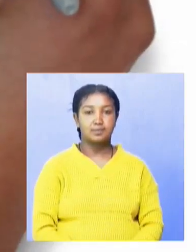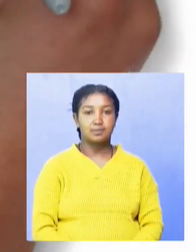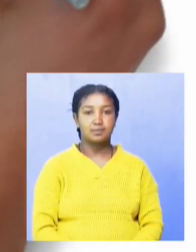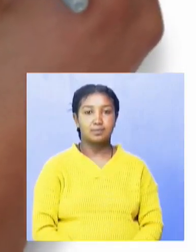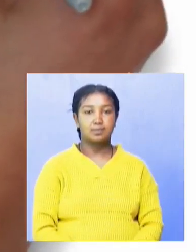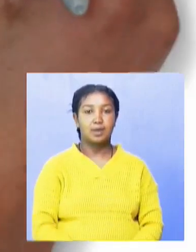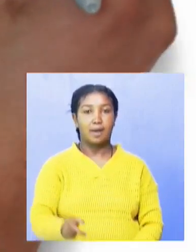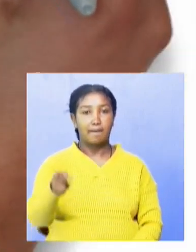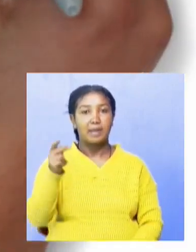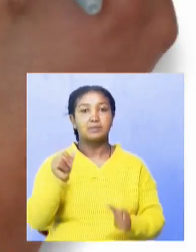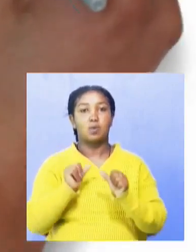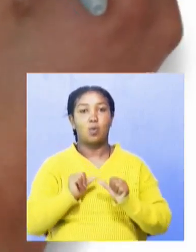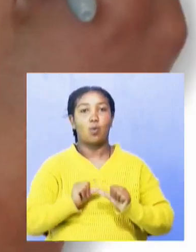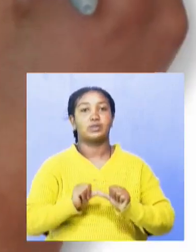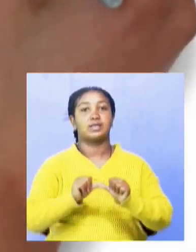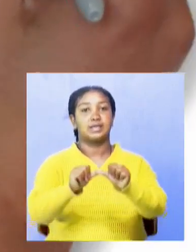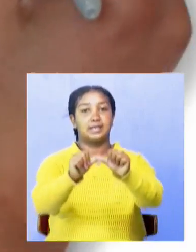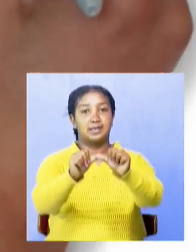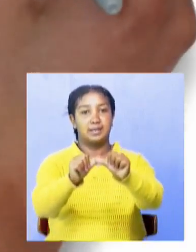Past